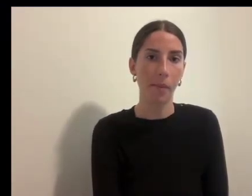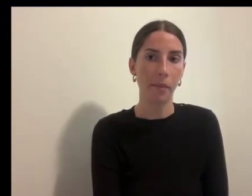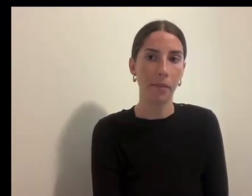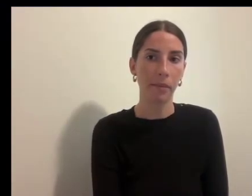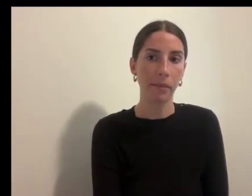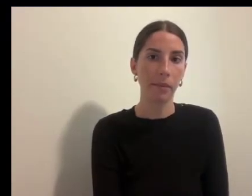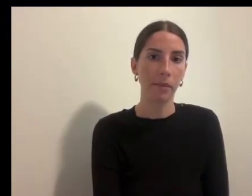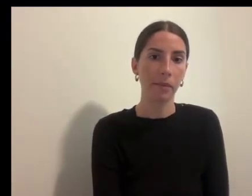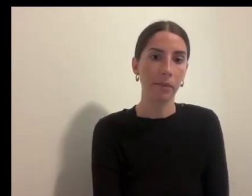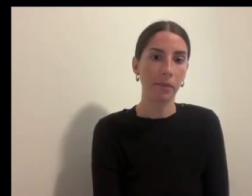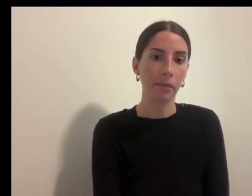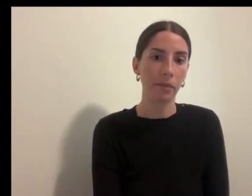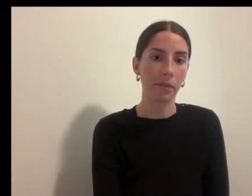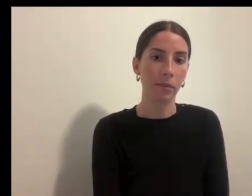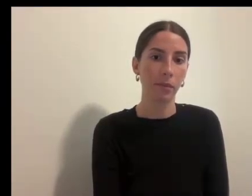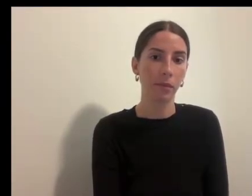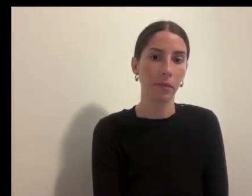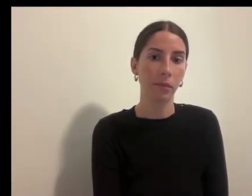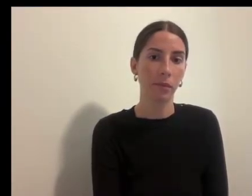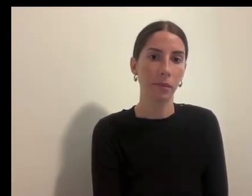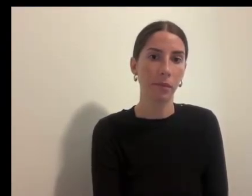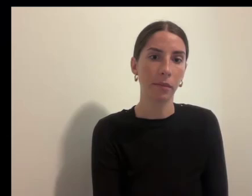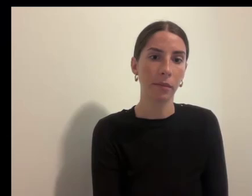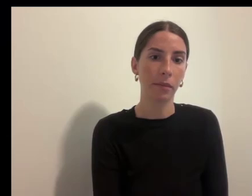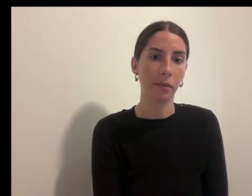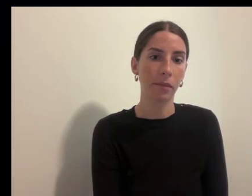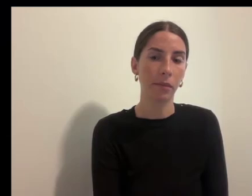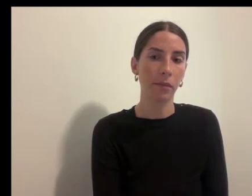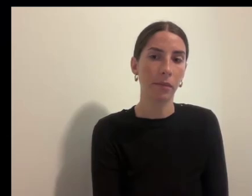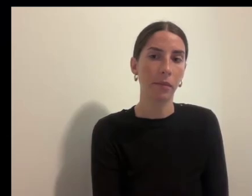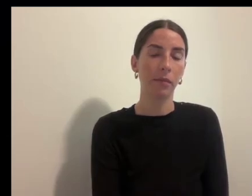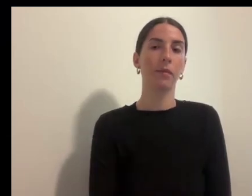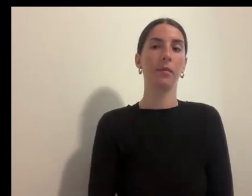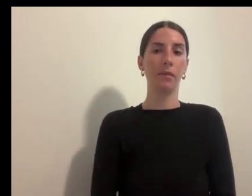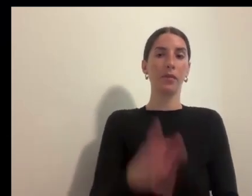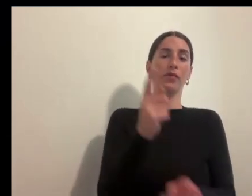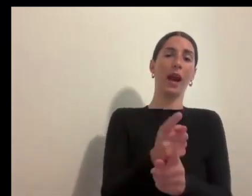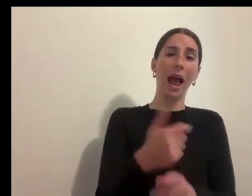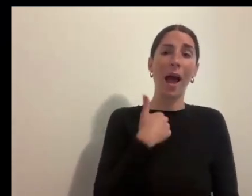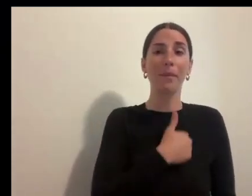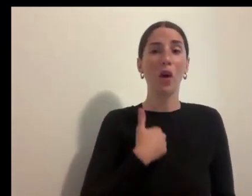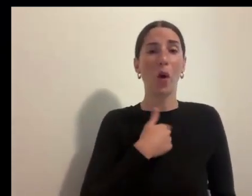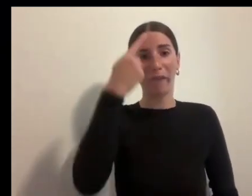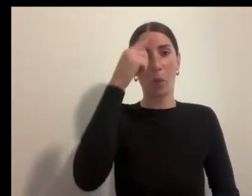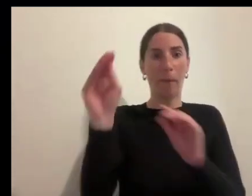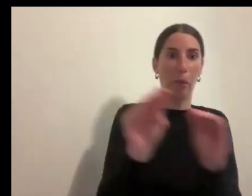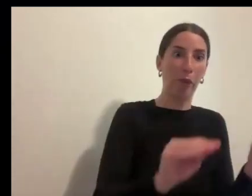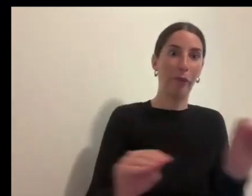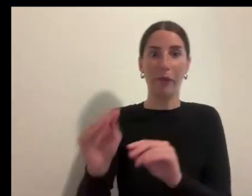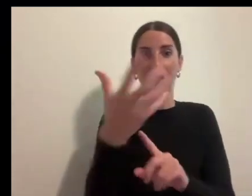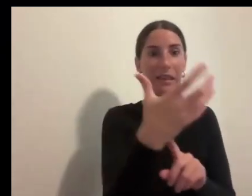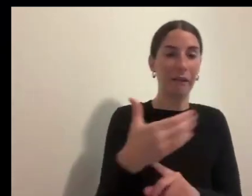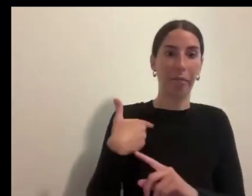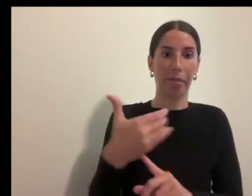in fibromatoses, and it caused many diagnostic errors. Right. And I apologize for moving the video